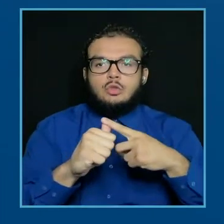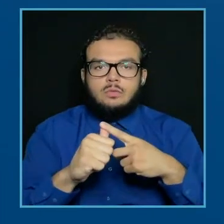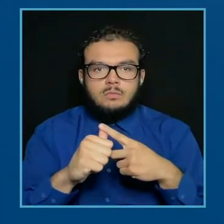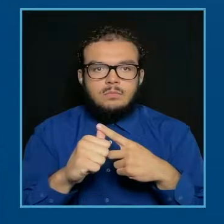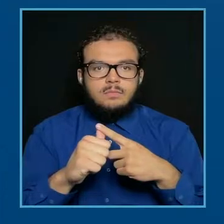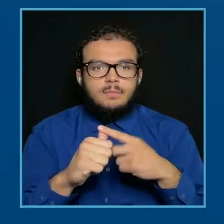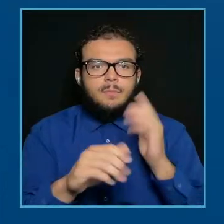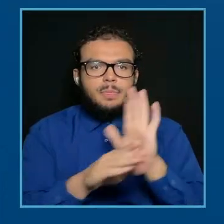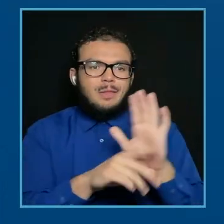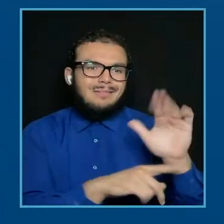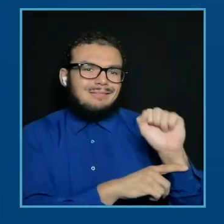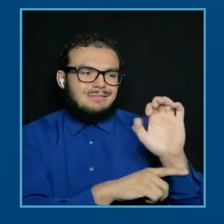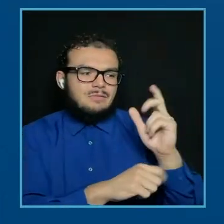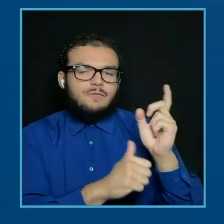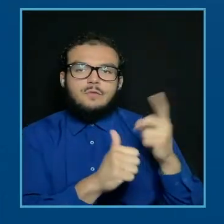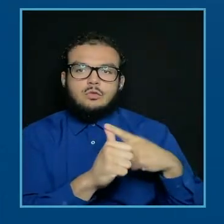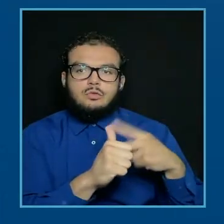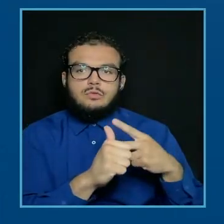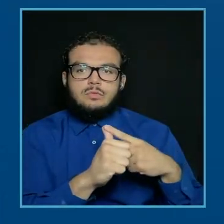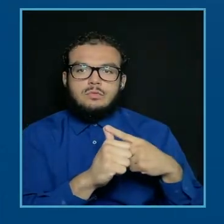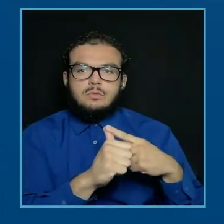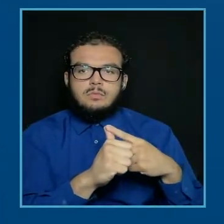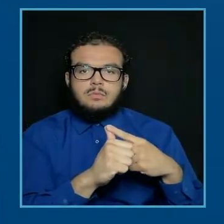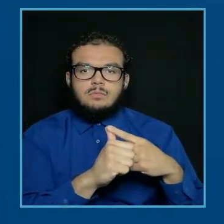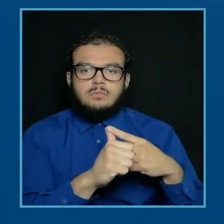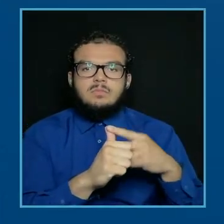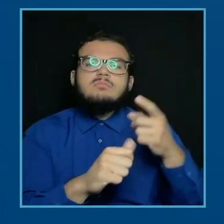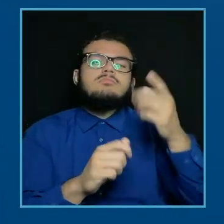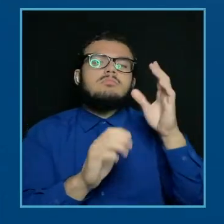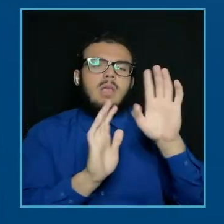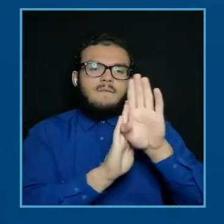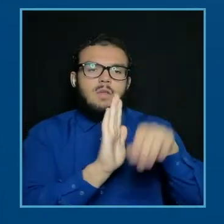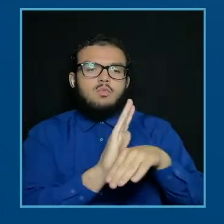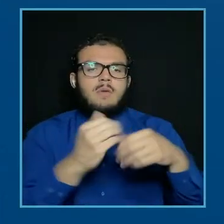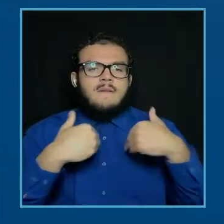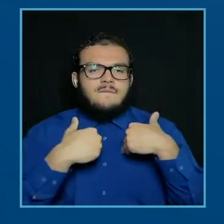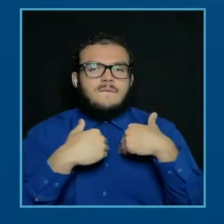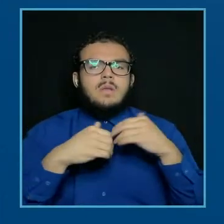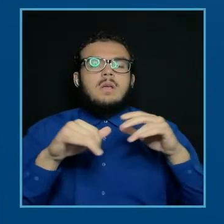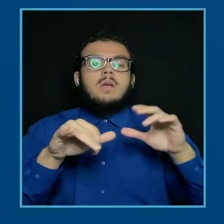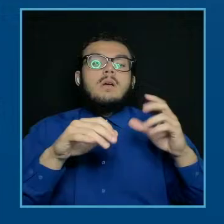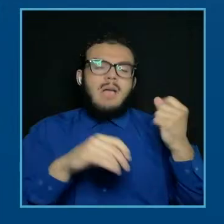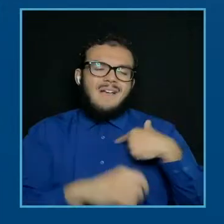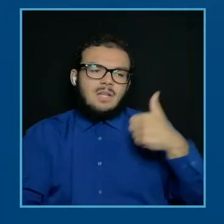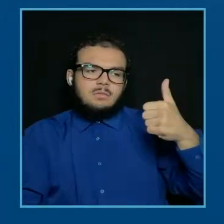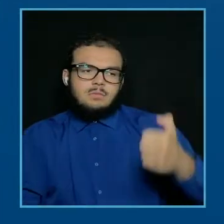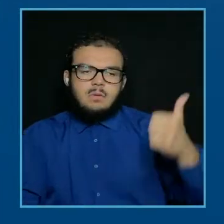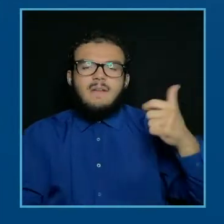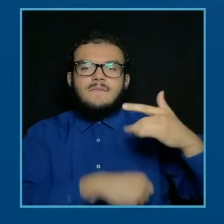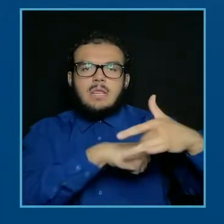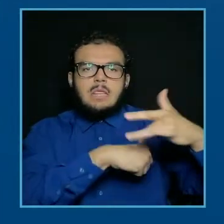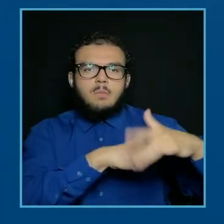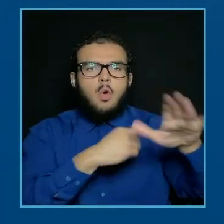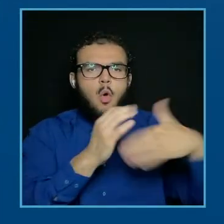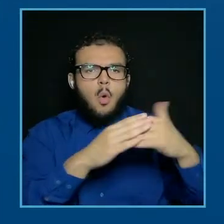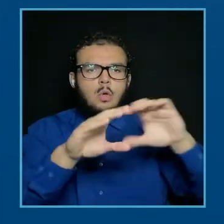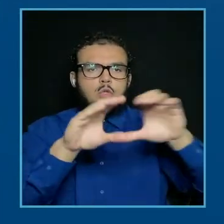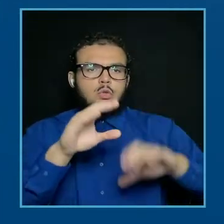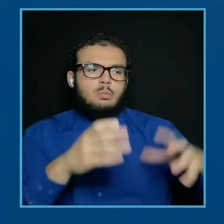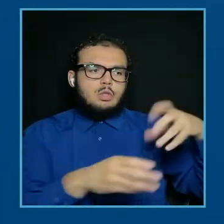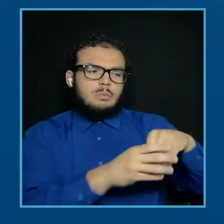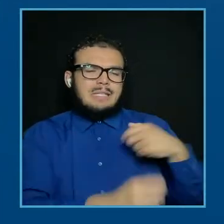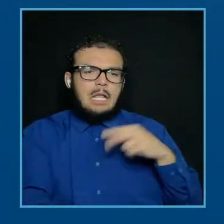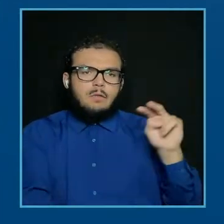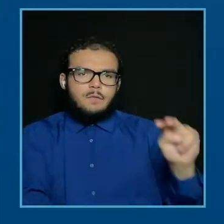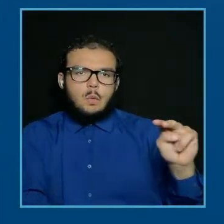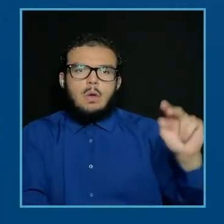case first. You will have 30 minutes measured by a time clock available for all Zoom participants to view. Please